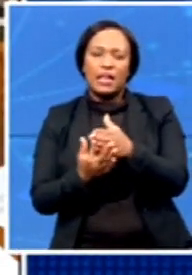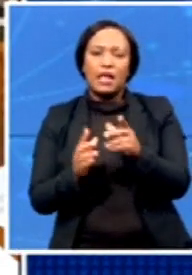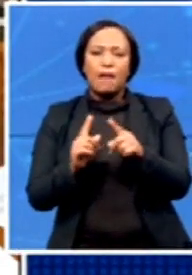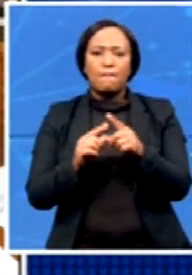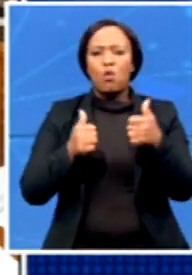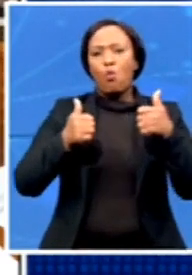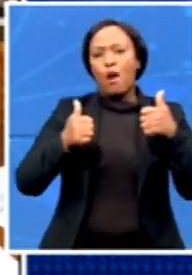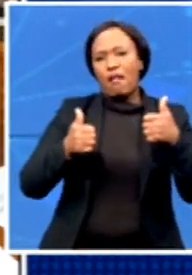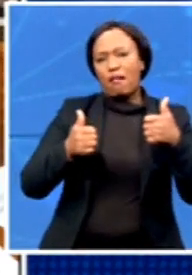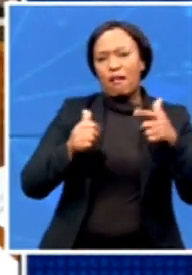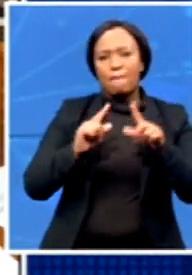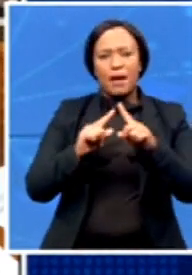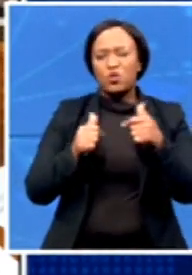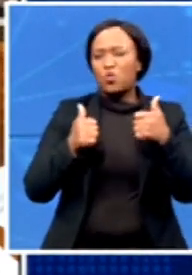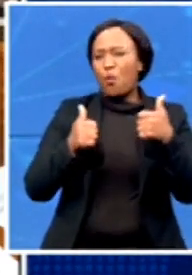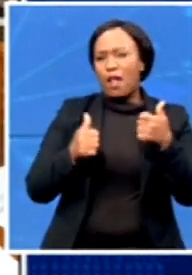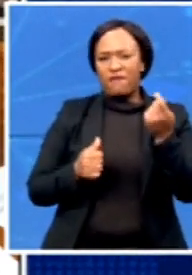one.